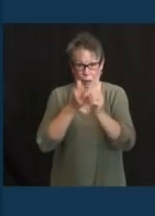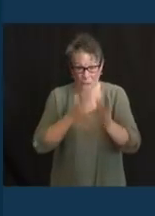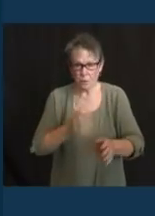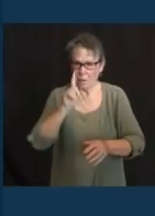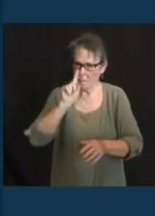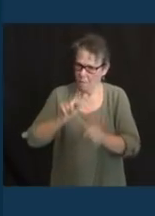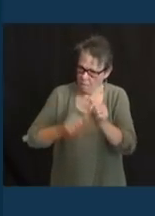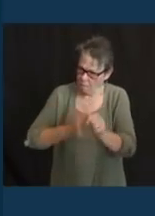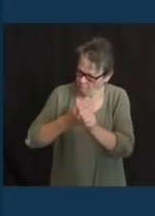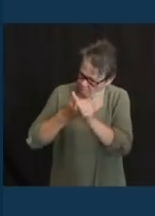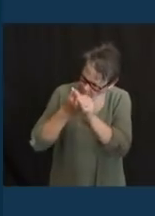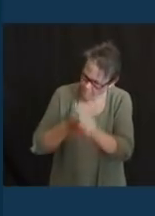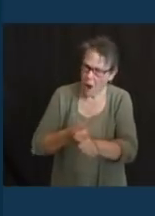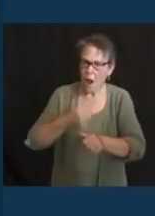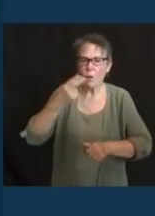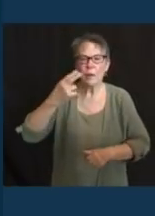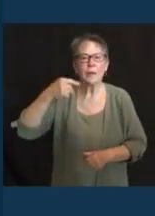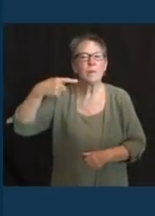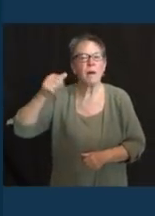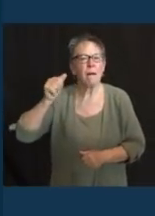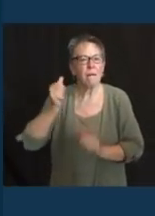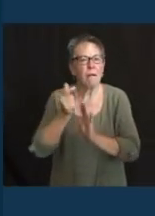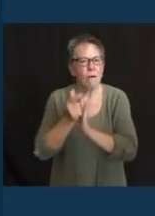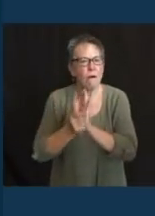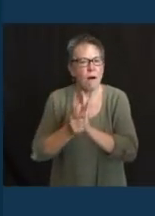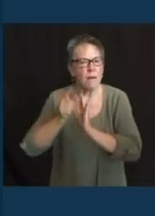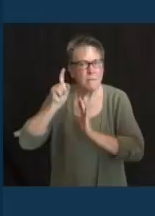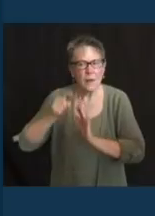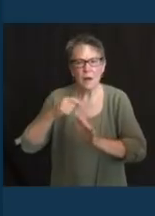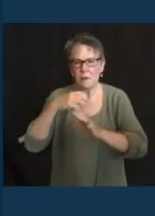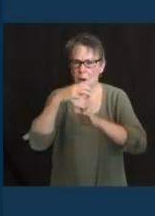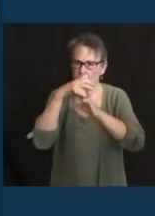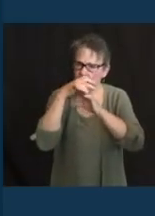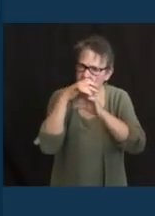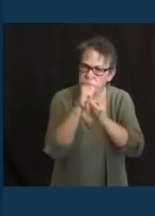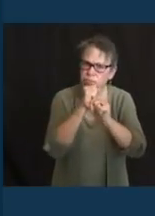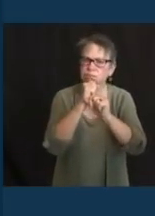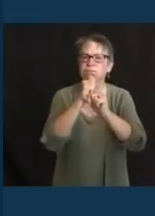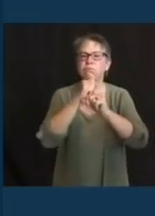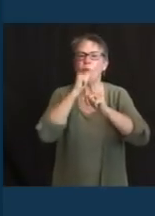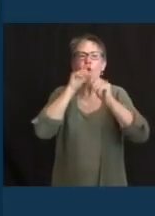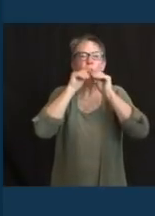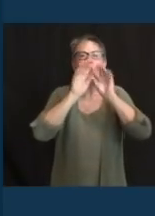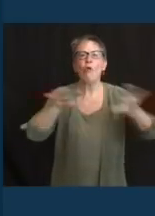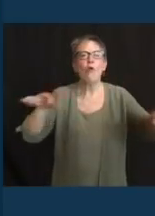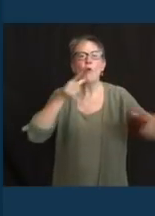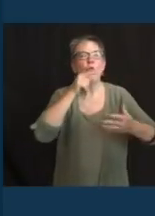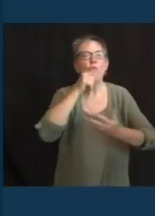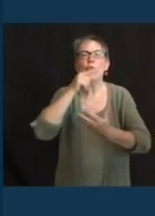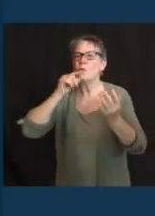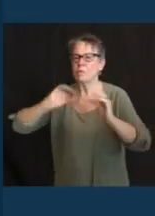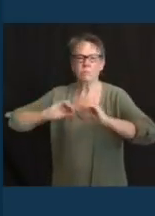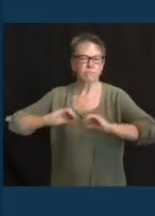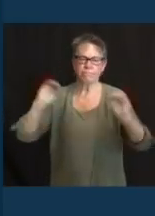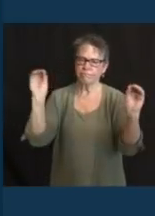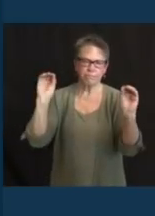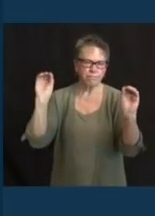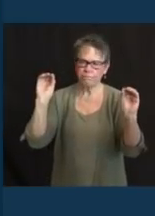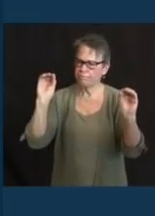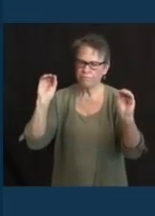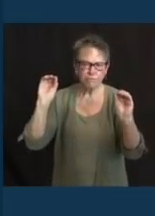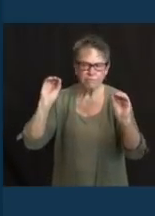under law. It uses state-of-the-art encryption technologies to protect the storage and processing of